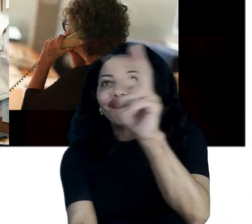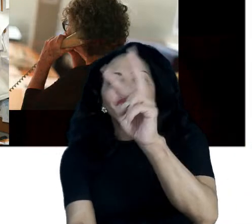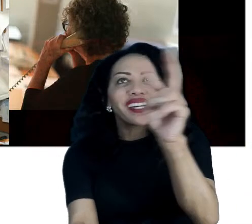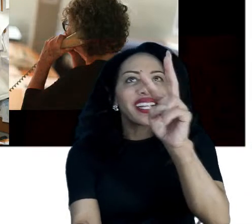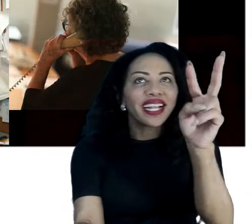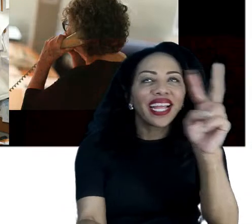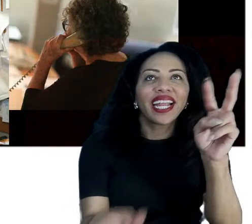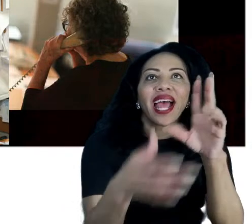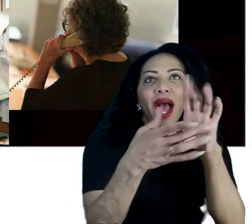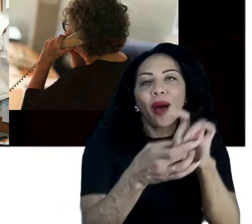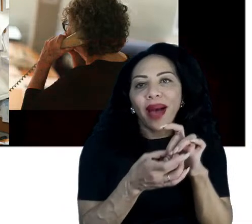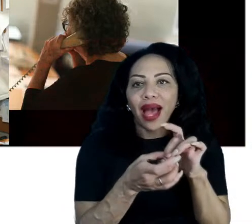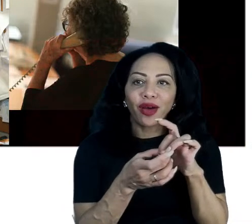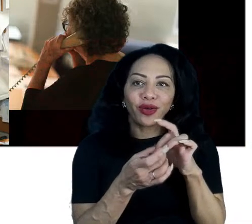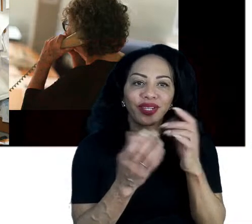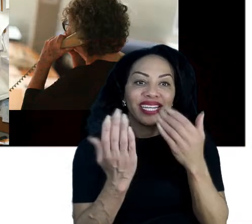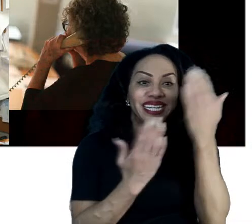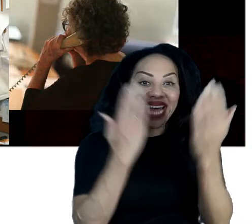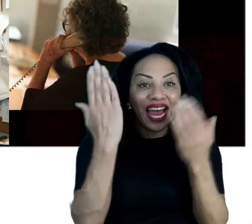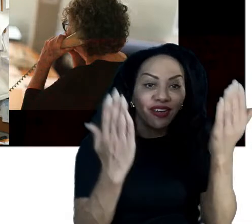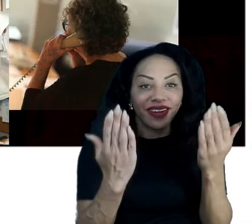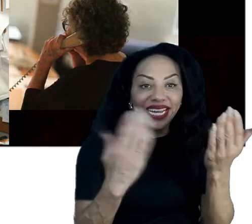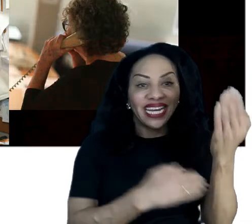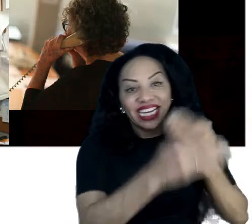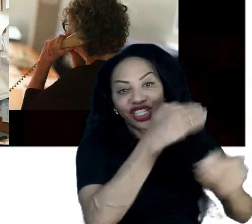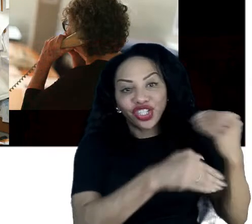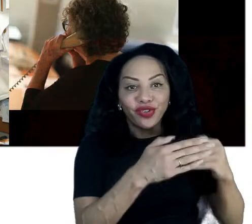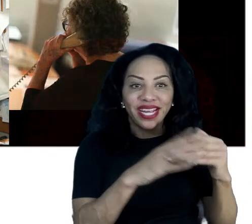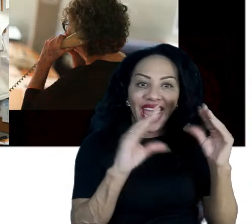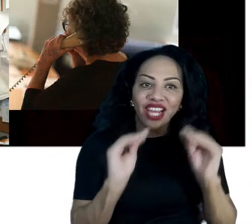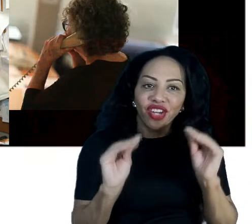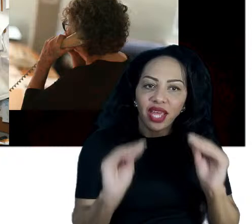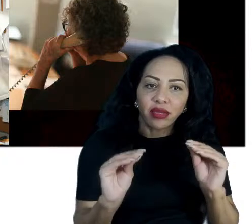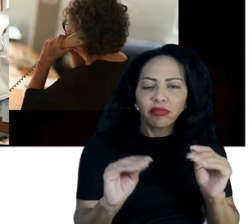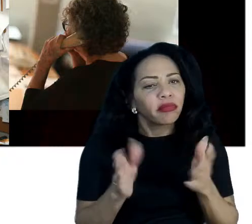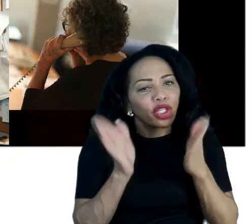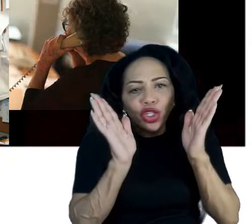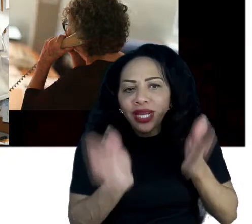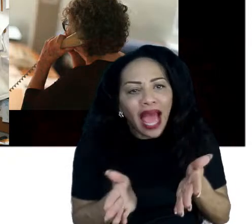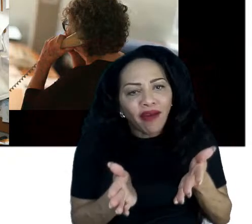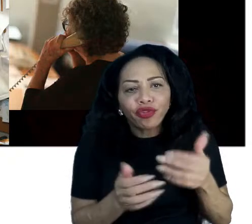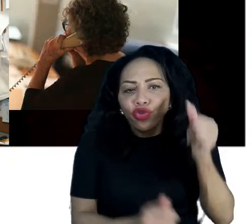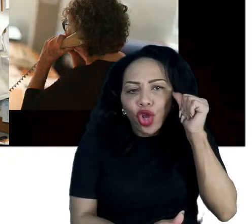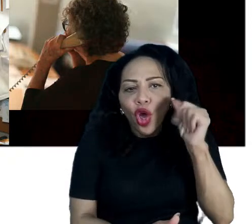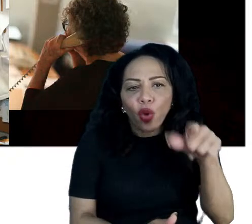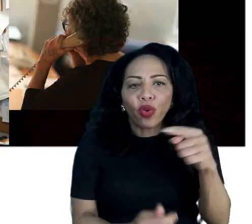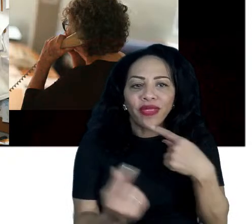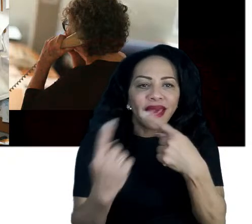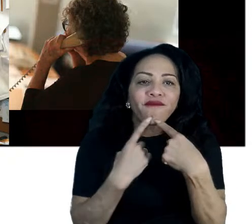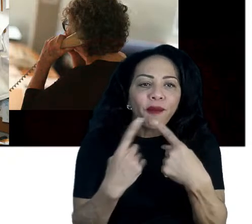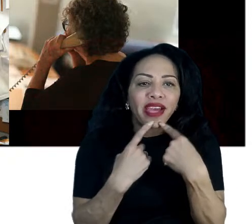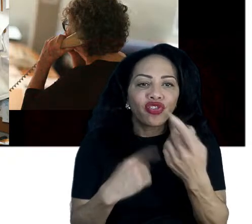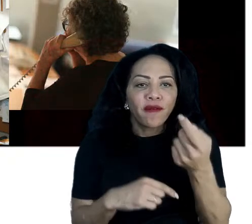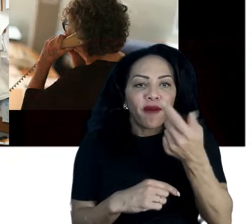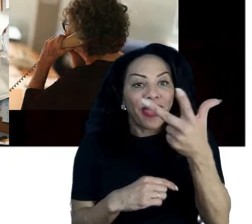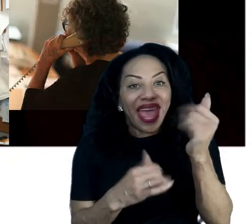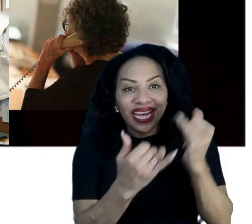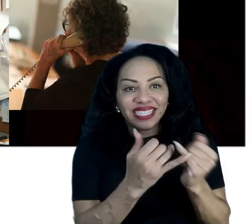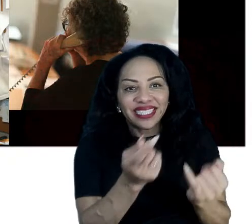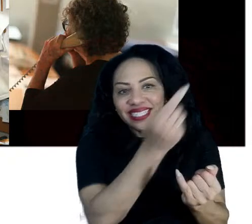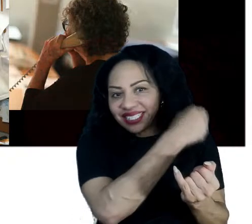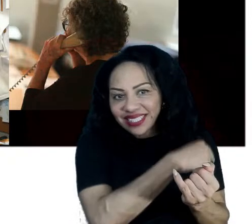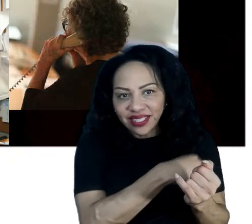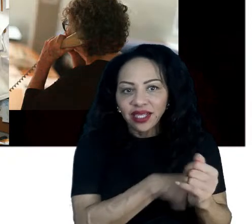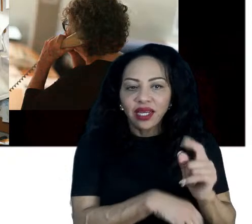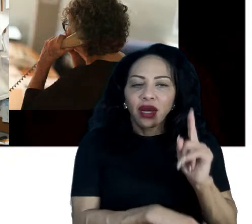education through the items that I'd selected. But you didn't have to. You didn't have to know all that stuff. We had babies coming in with